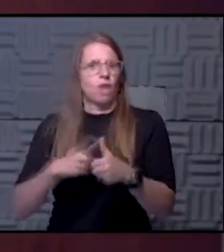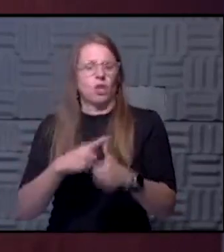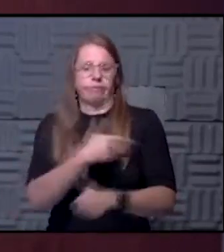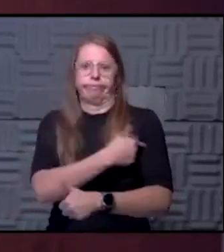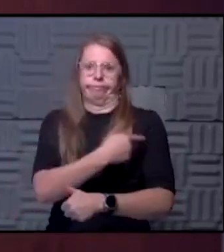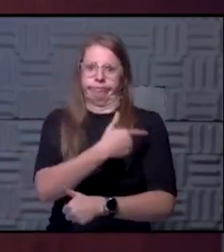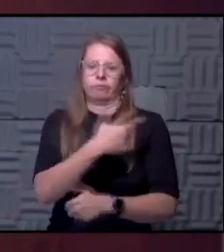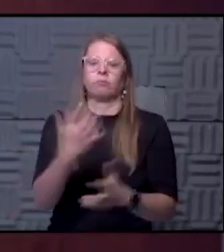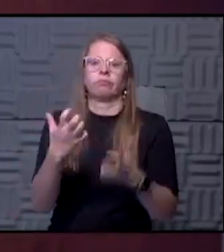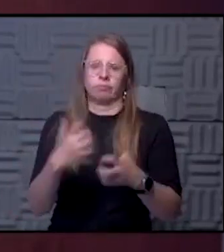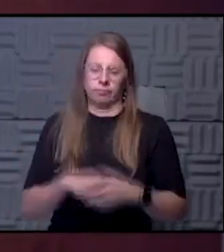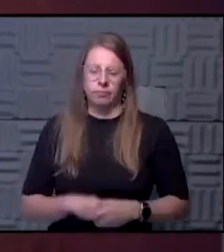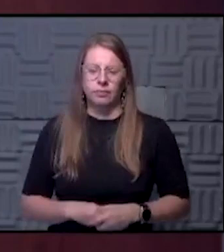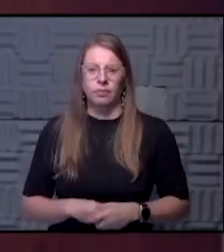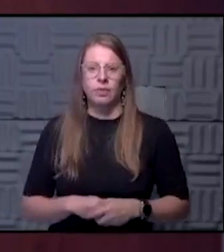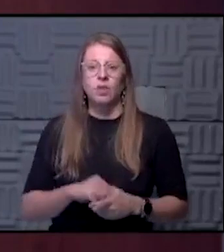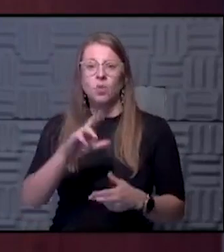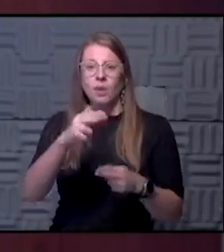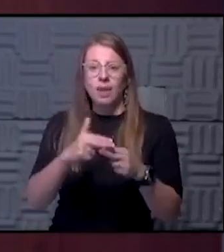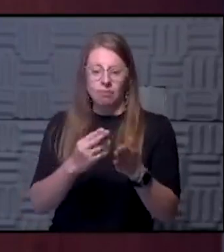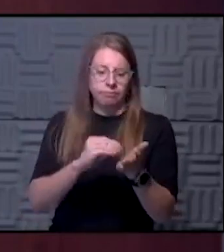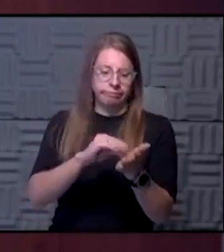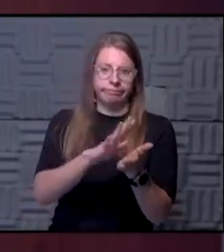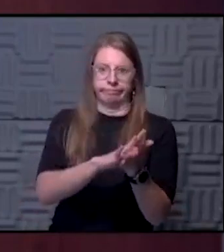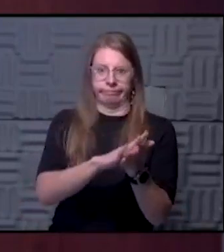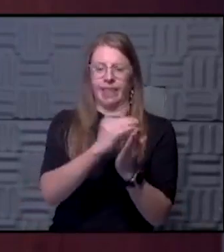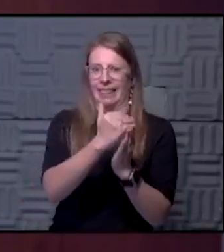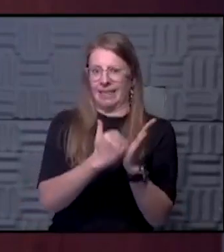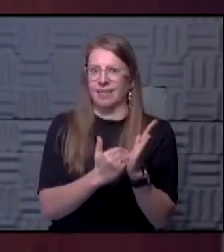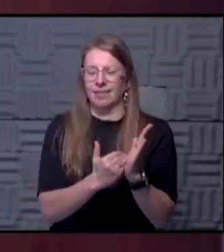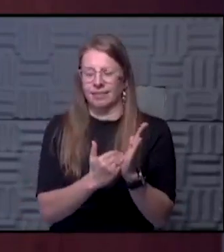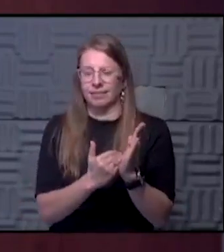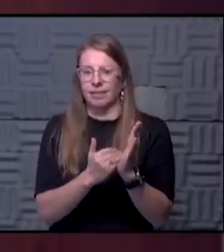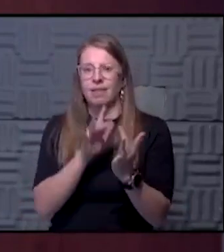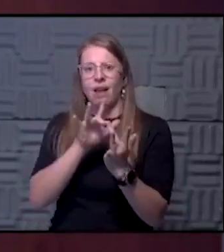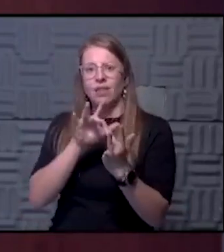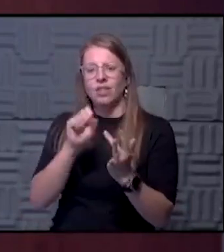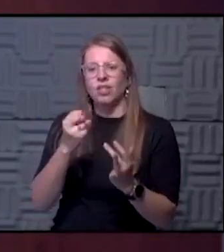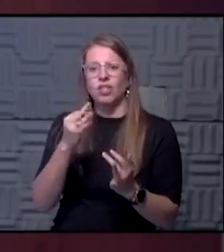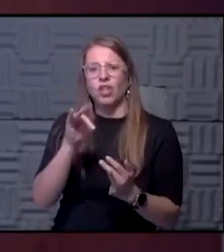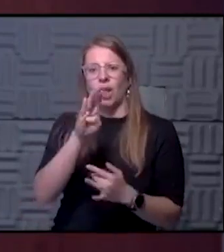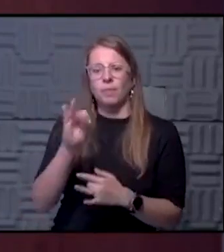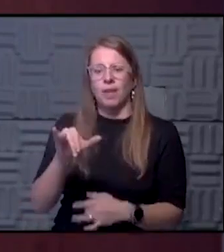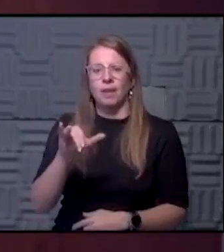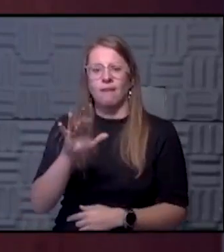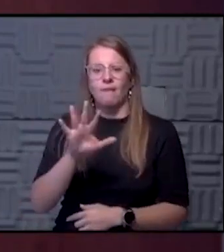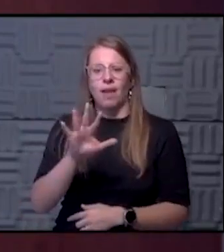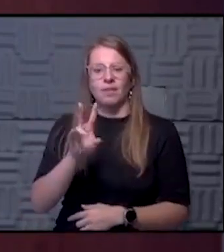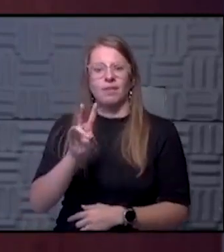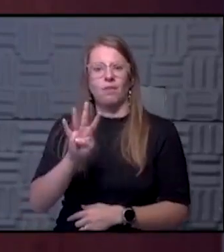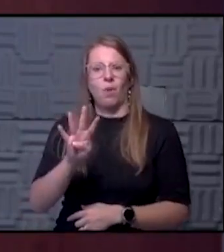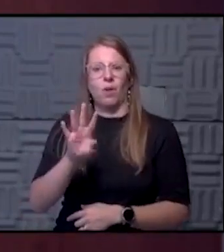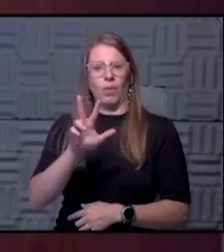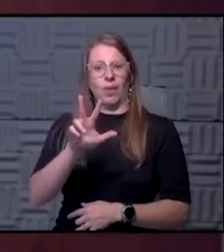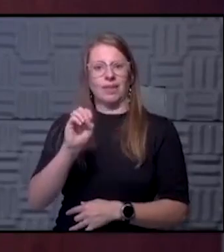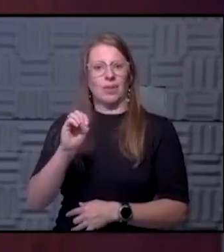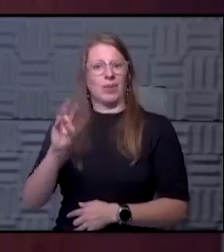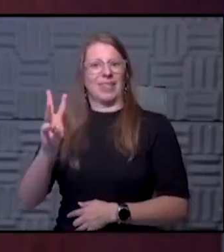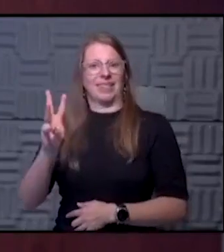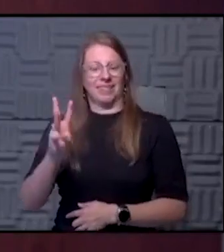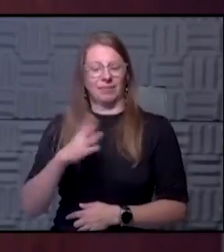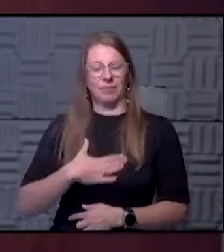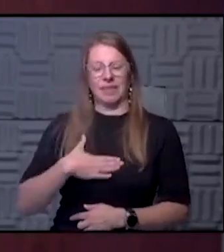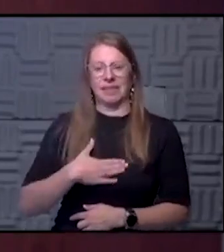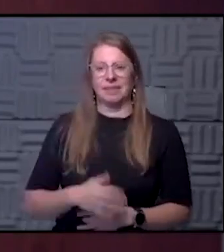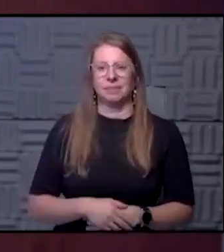first. But put your name on the list, get in there, contact Shelby at 574-3006. All right,